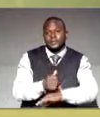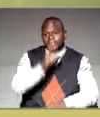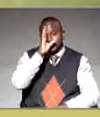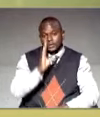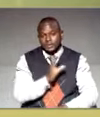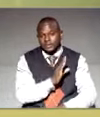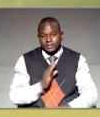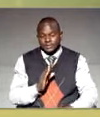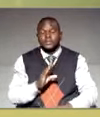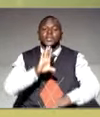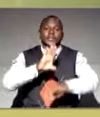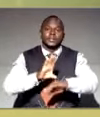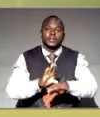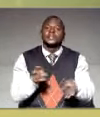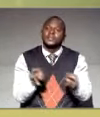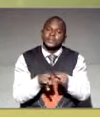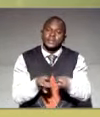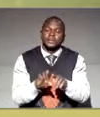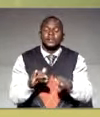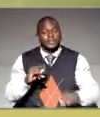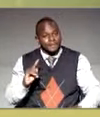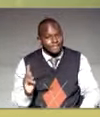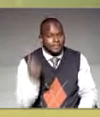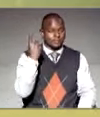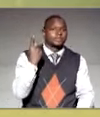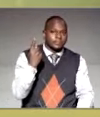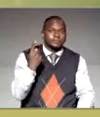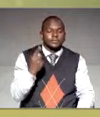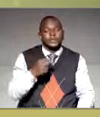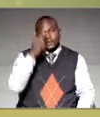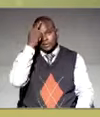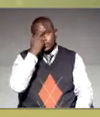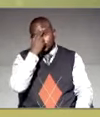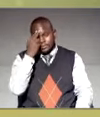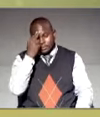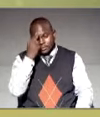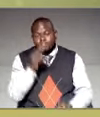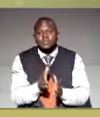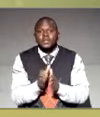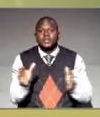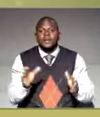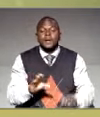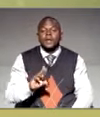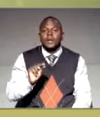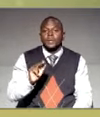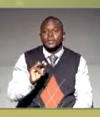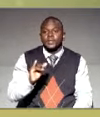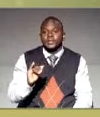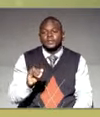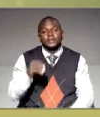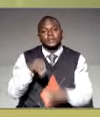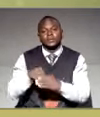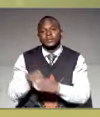become a bishop. He's also the first student of Major Seminary Kinyamasika to be elected